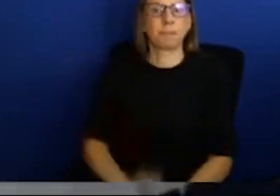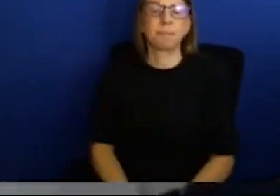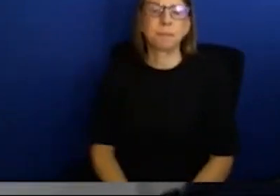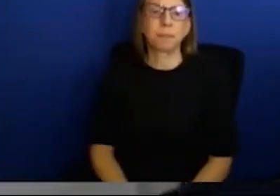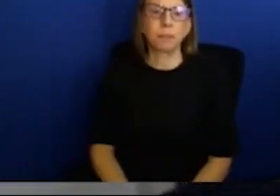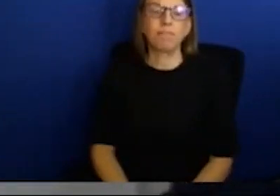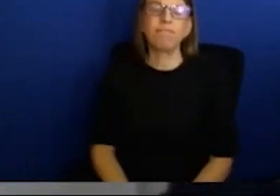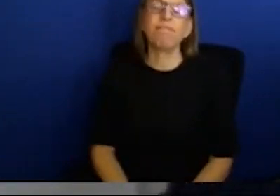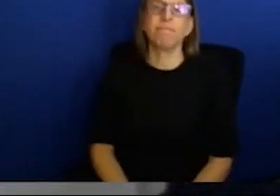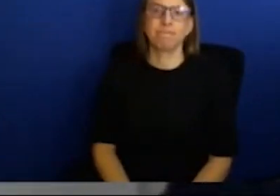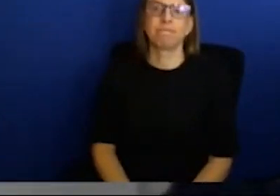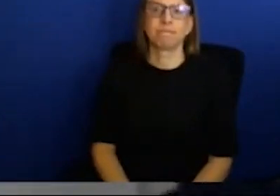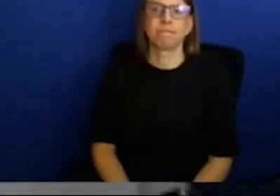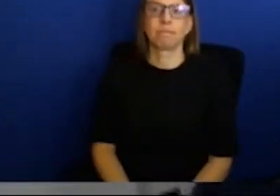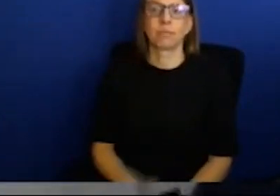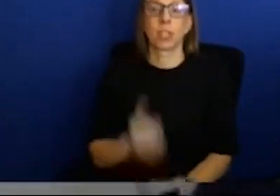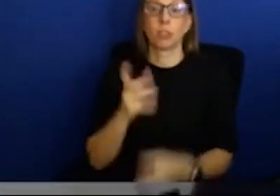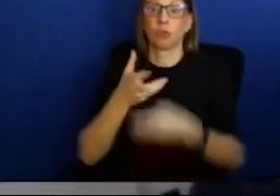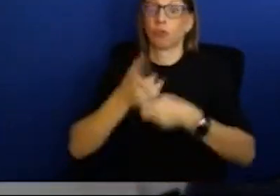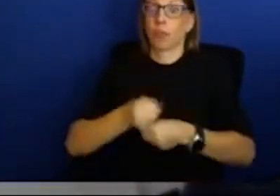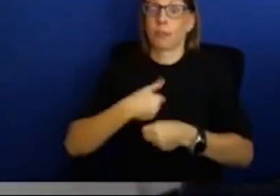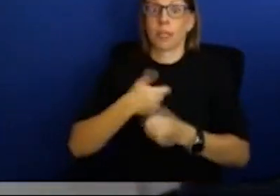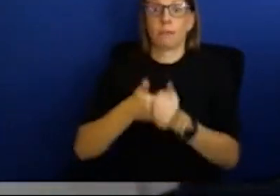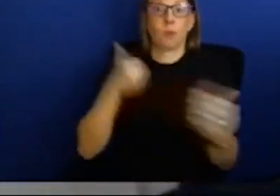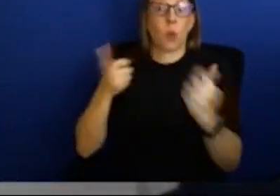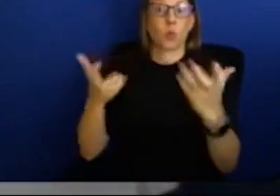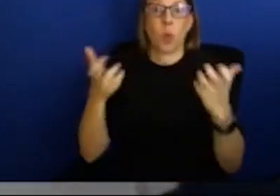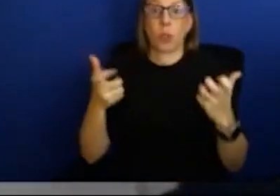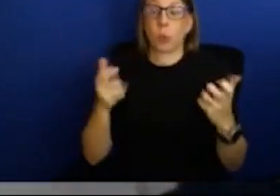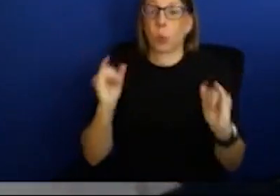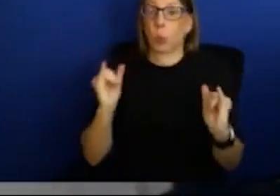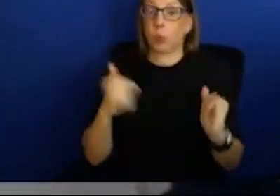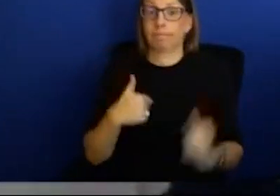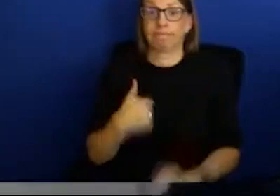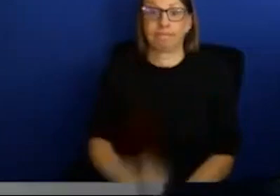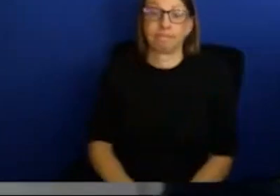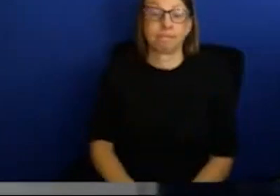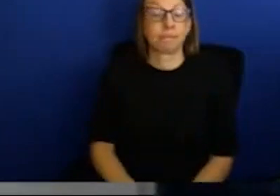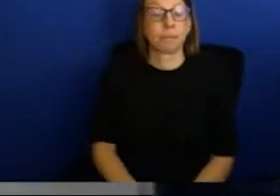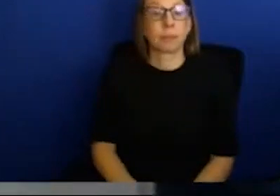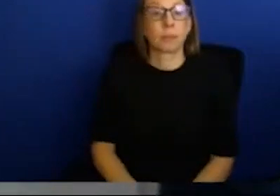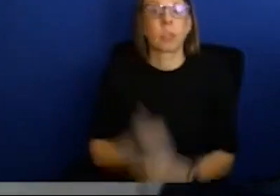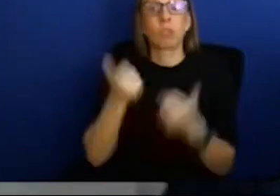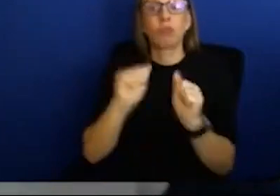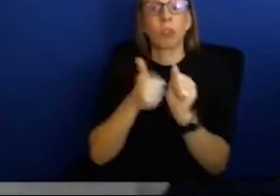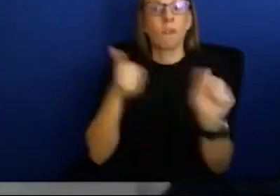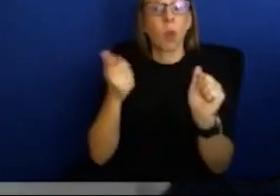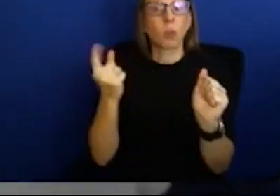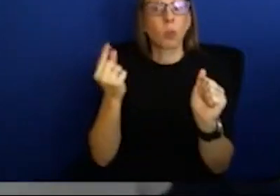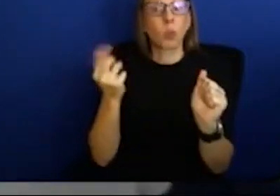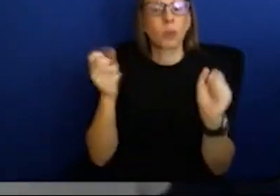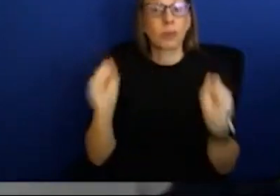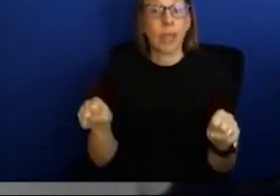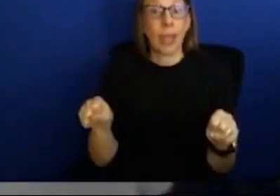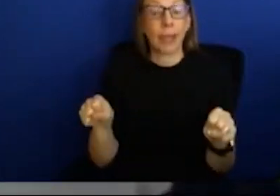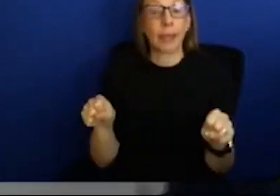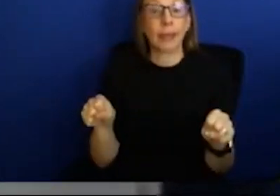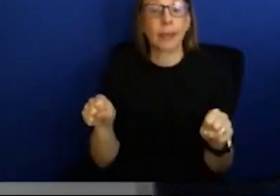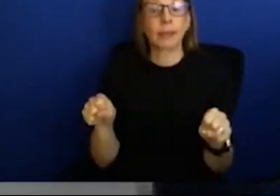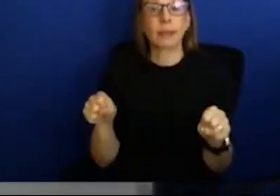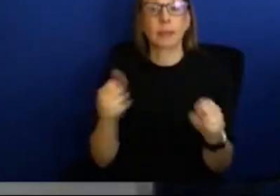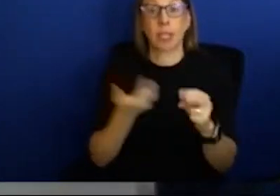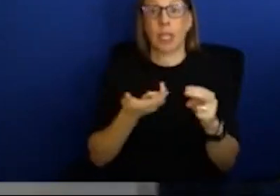Right. So trust me, I want to avoid it too. And so I think what we can do to try to avoid this is do what we can to